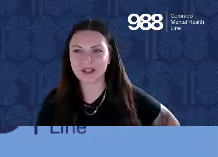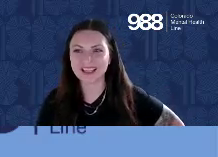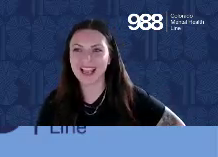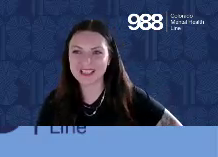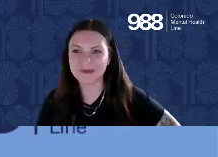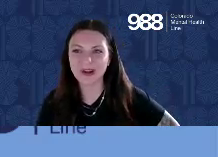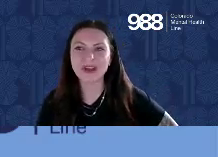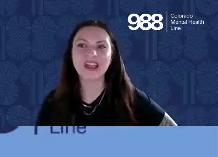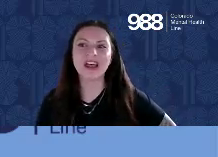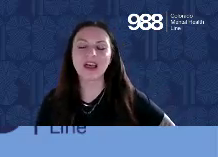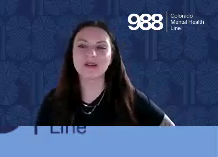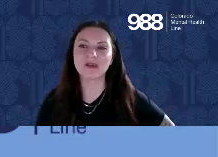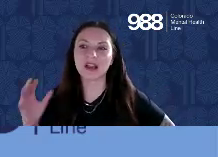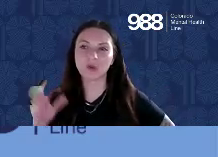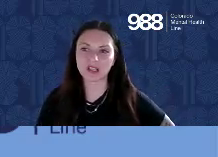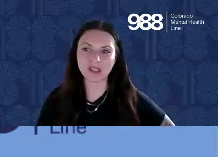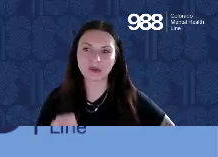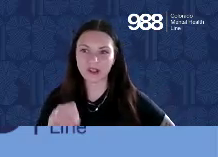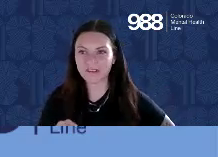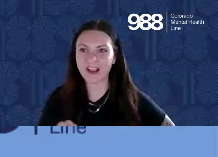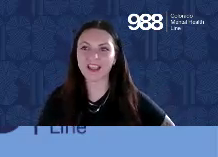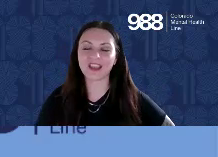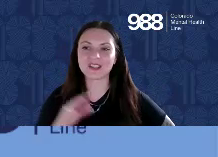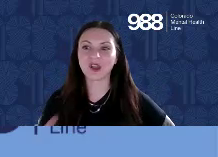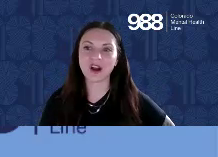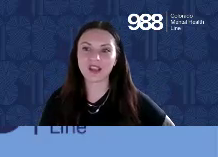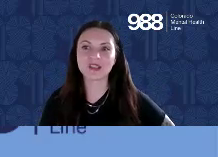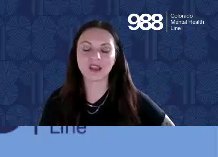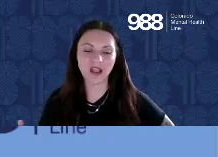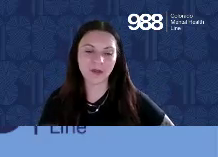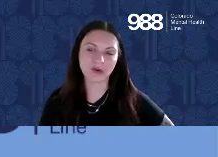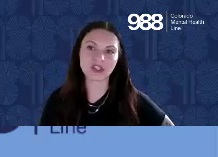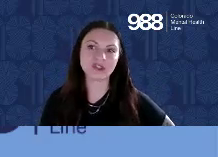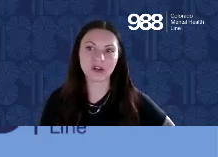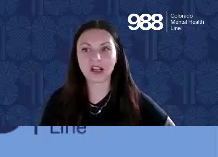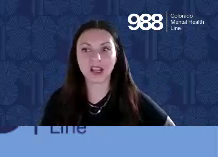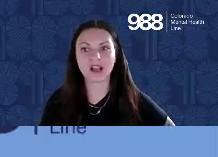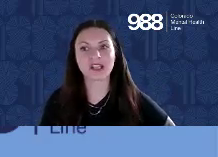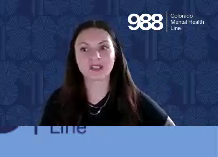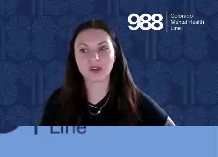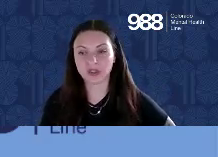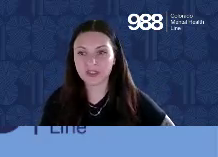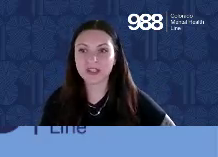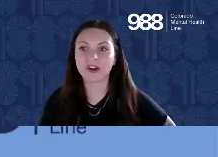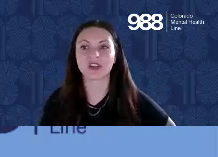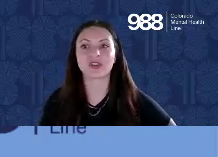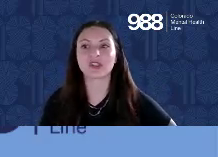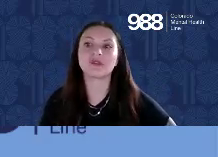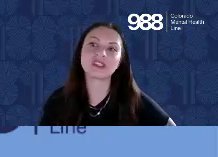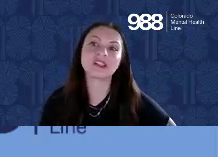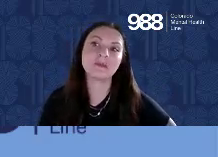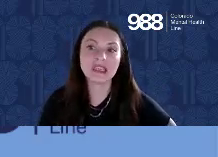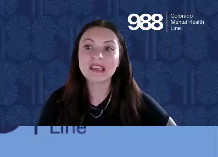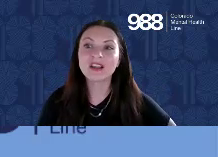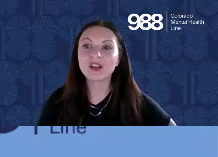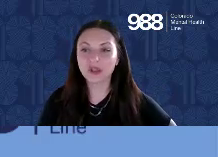that we typically get asked about. I wanted to clarify that Solari's operations for 988 contact center services are actually going